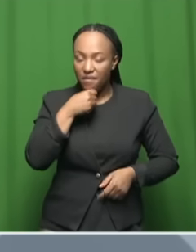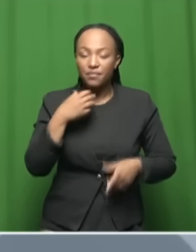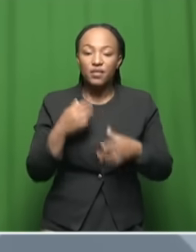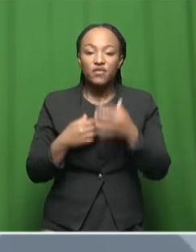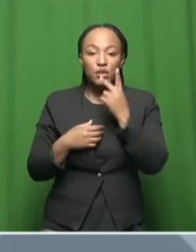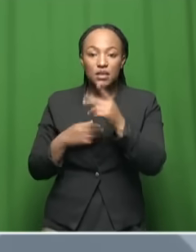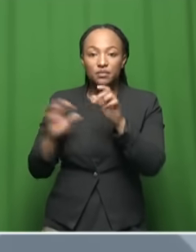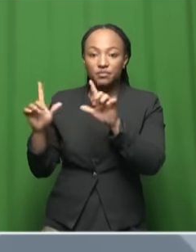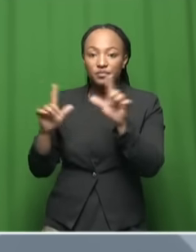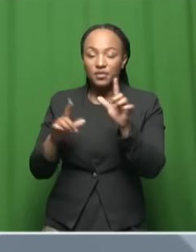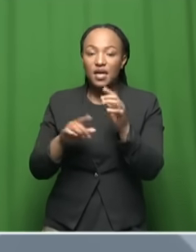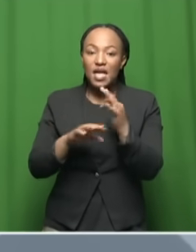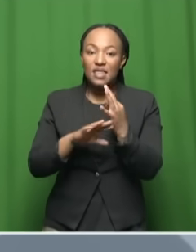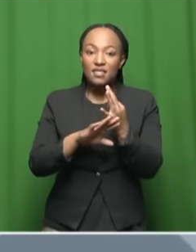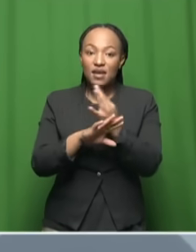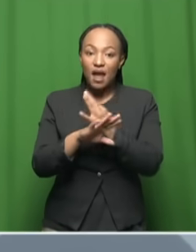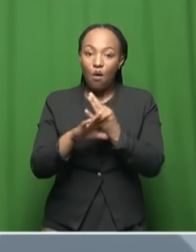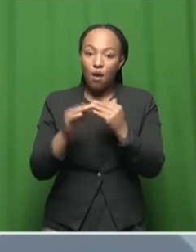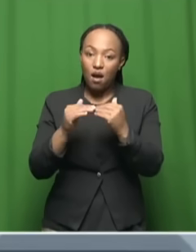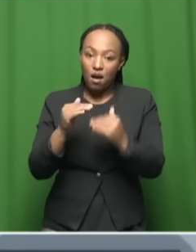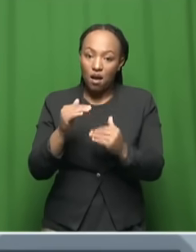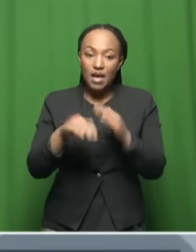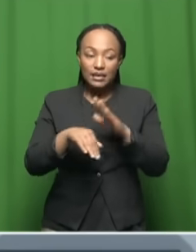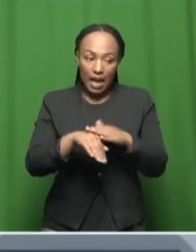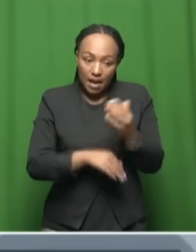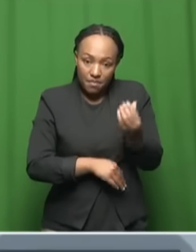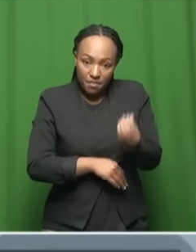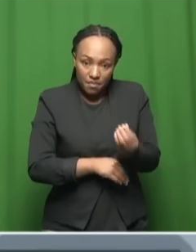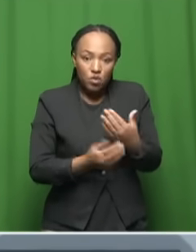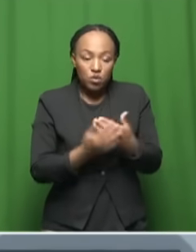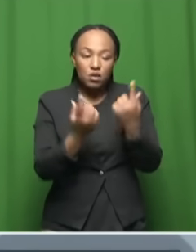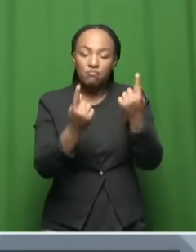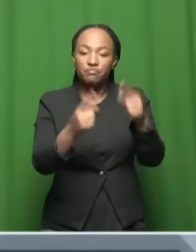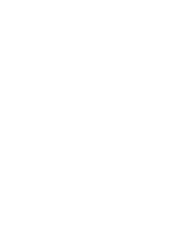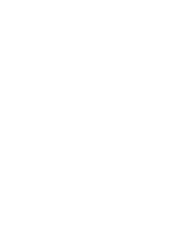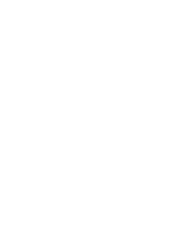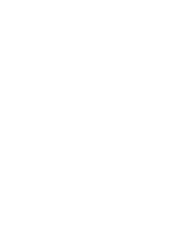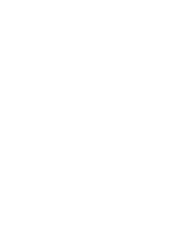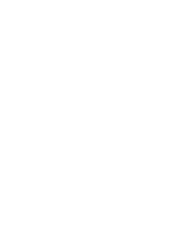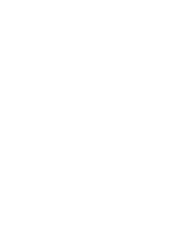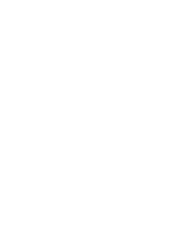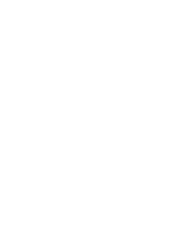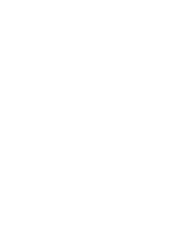it's just under 3 hours. So you still have time. Do make your way to your voting station.